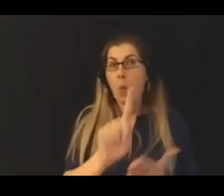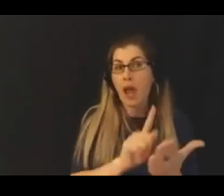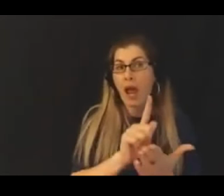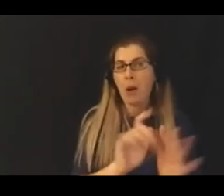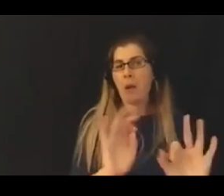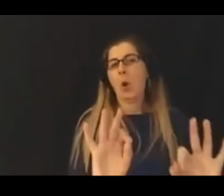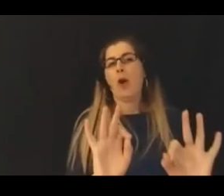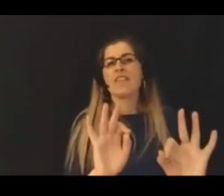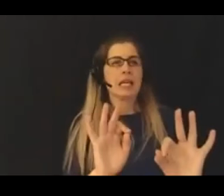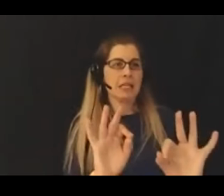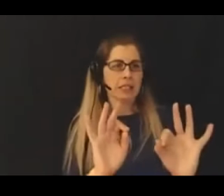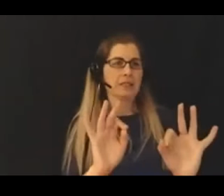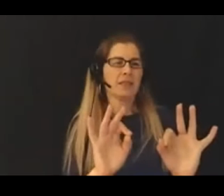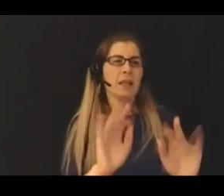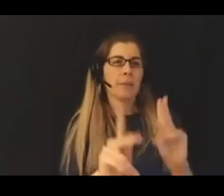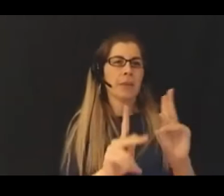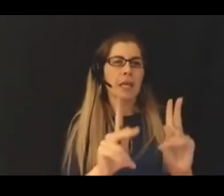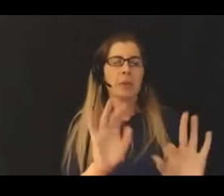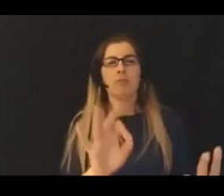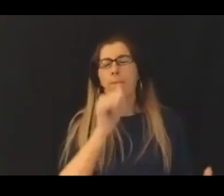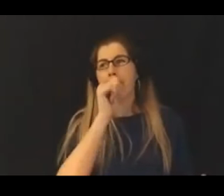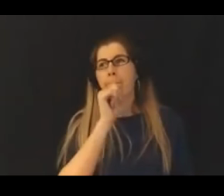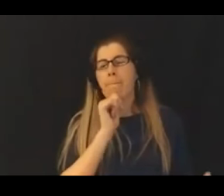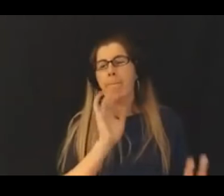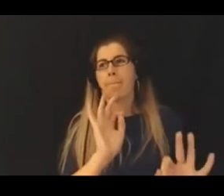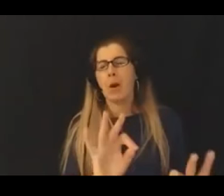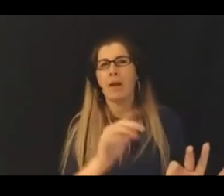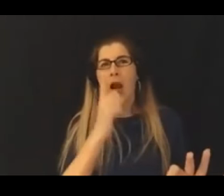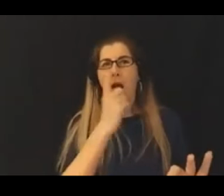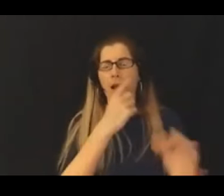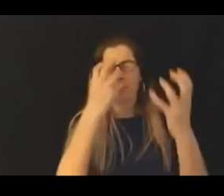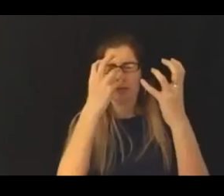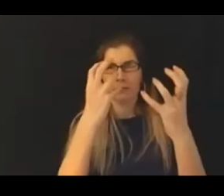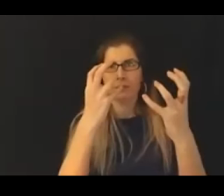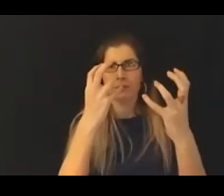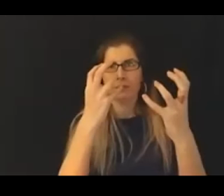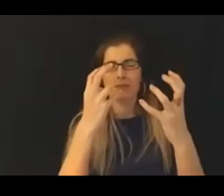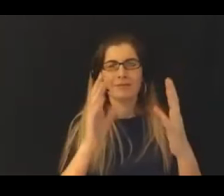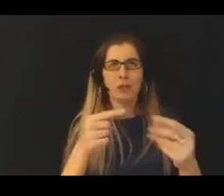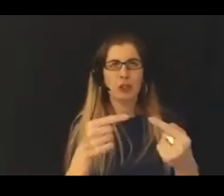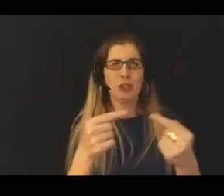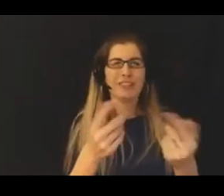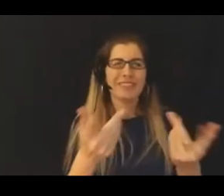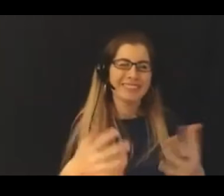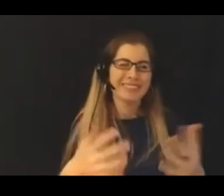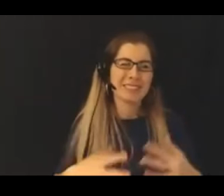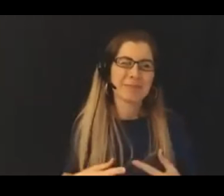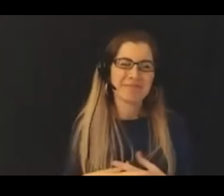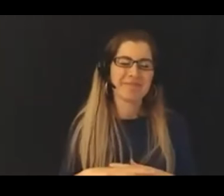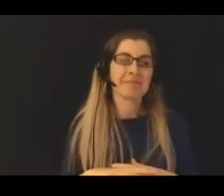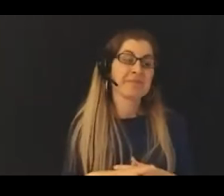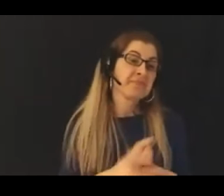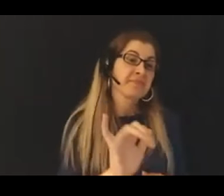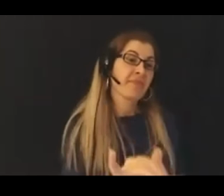about perfect, and it's about how much people can handle before the, you know, eyes start glazing over in that Zoom fatigue. So that's kind of